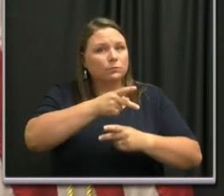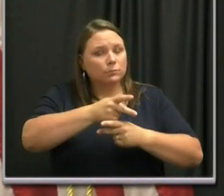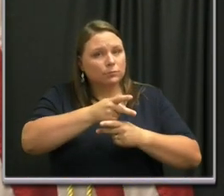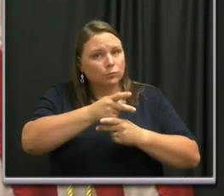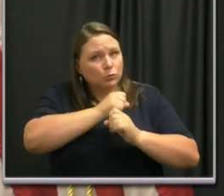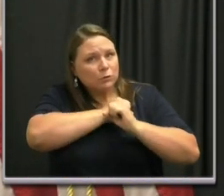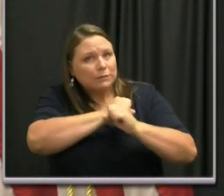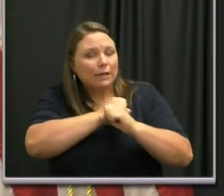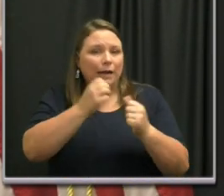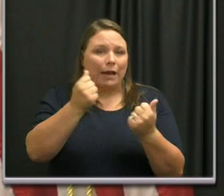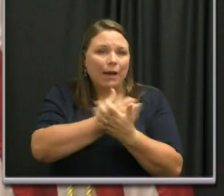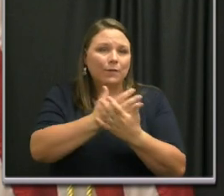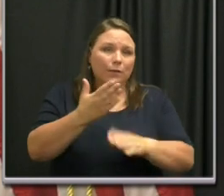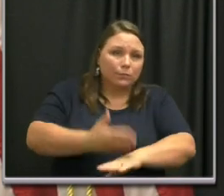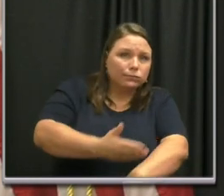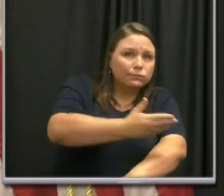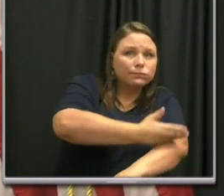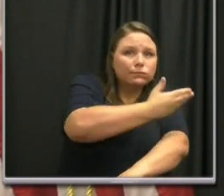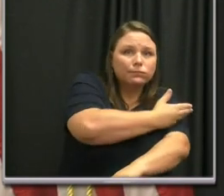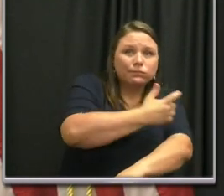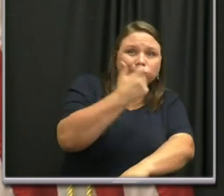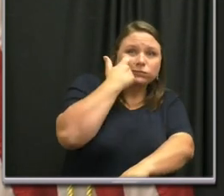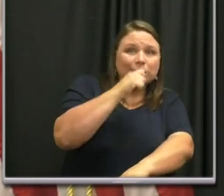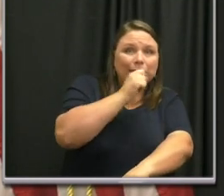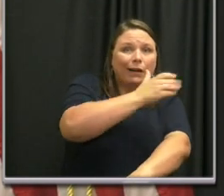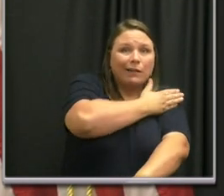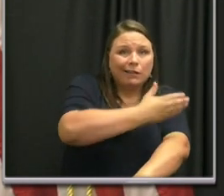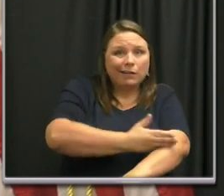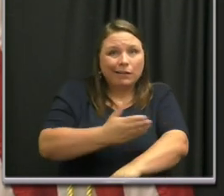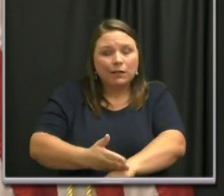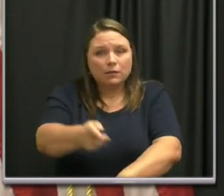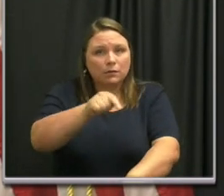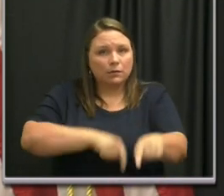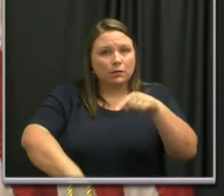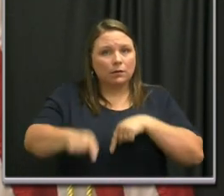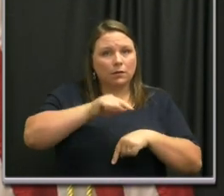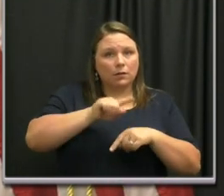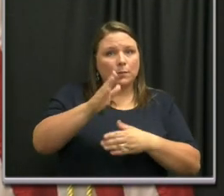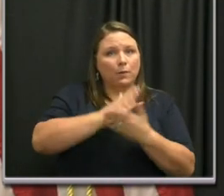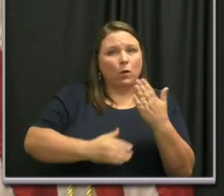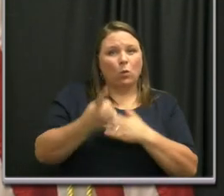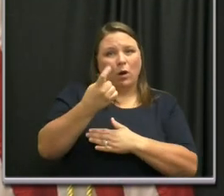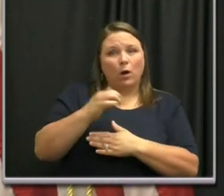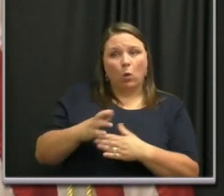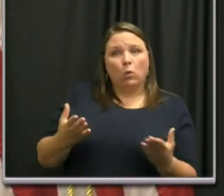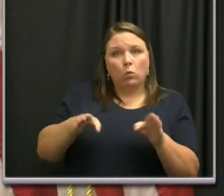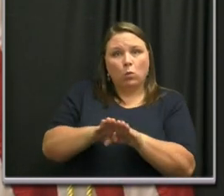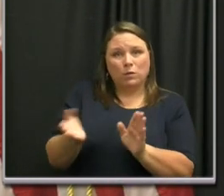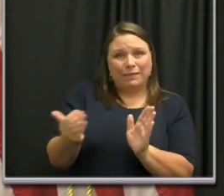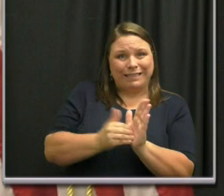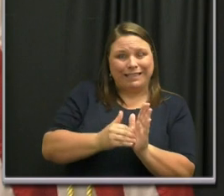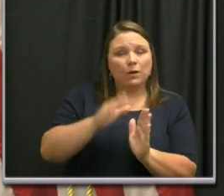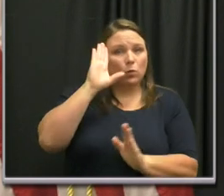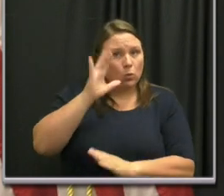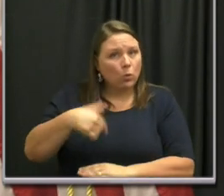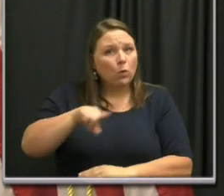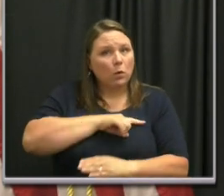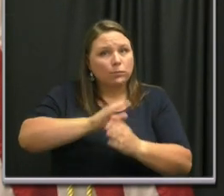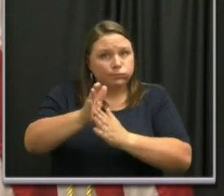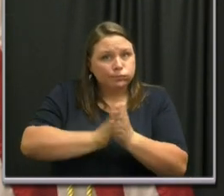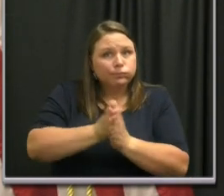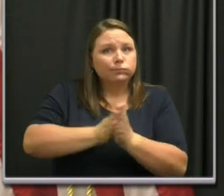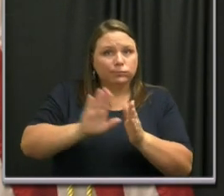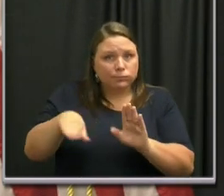hard-earned progress and prevent the need to revert to an earlier phase in the roadmap. I know we are all eager to continue